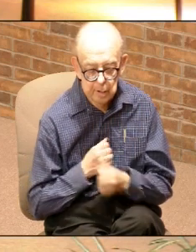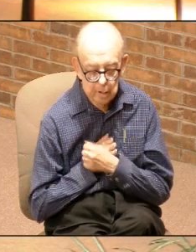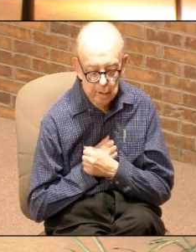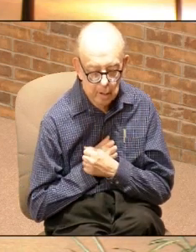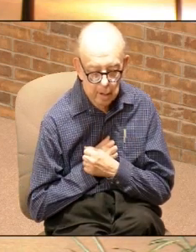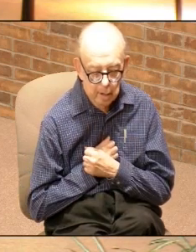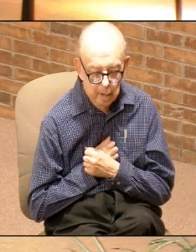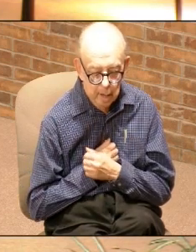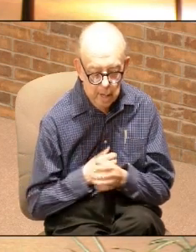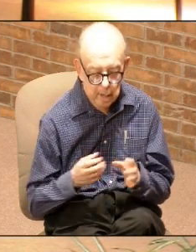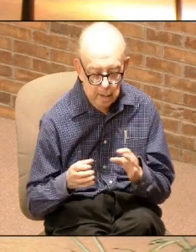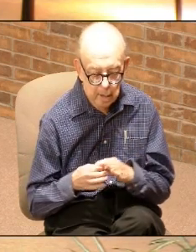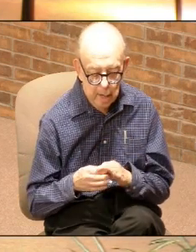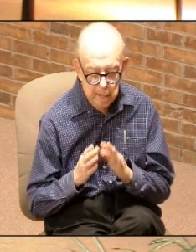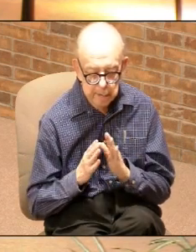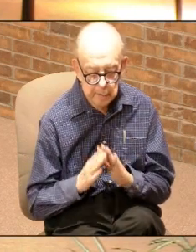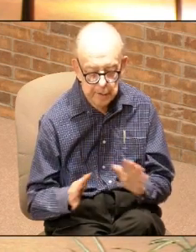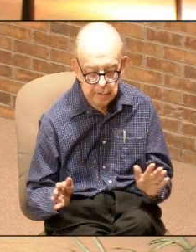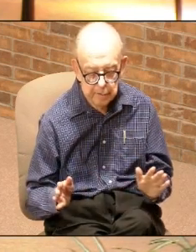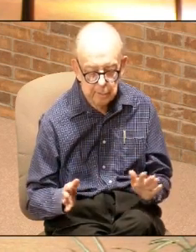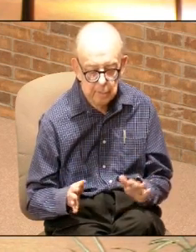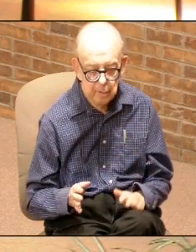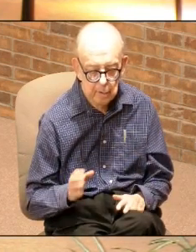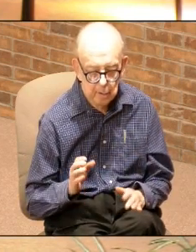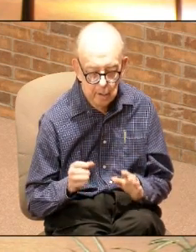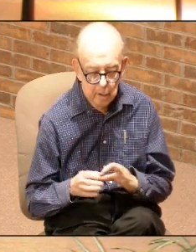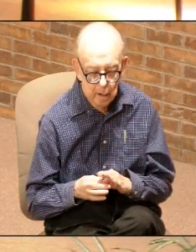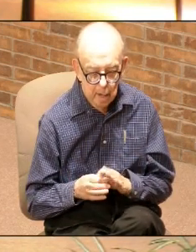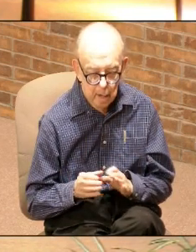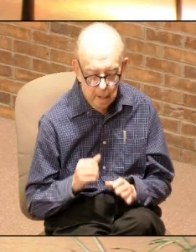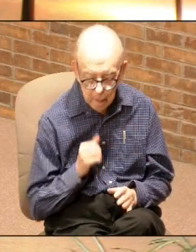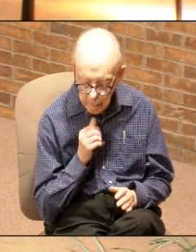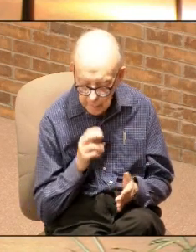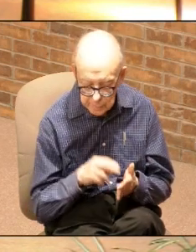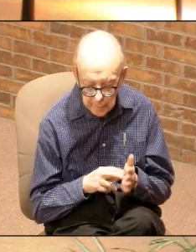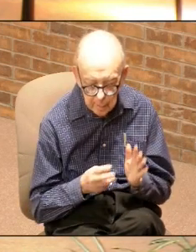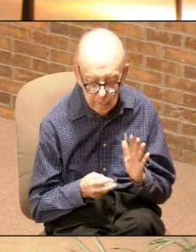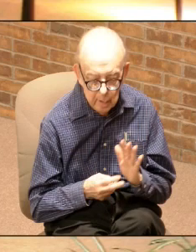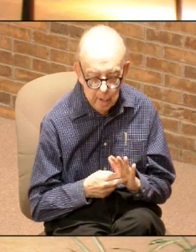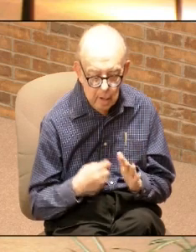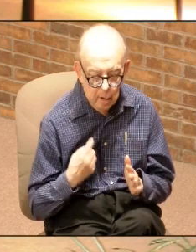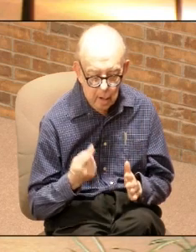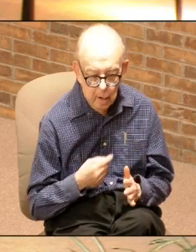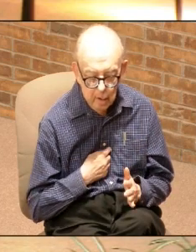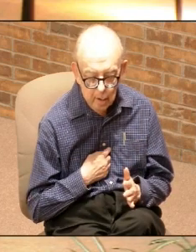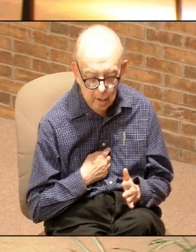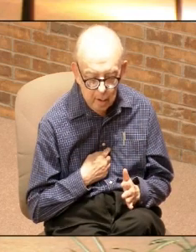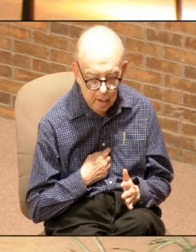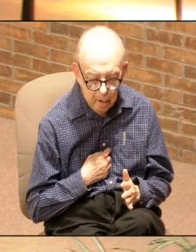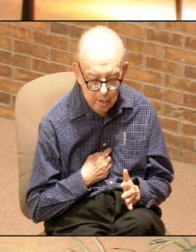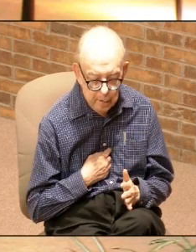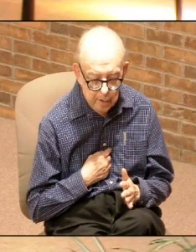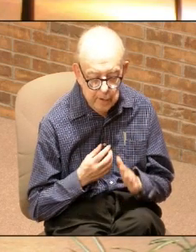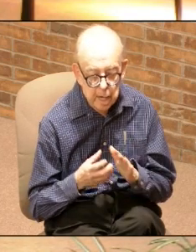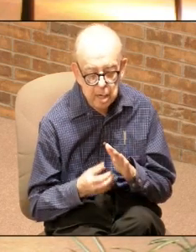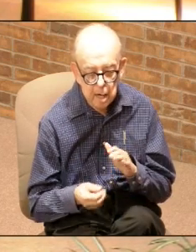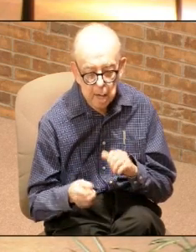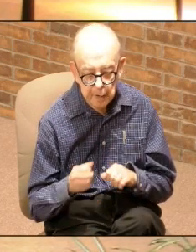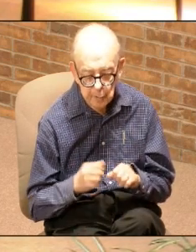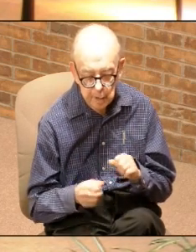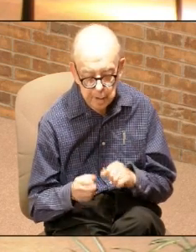in unity and peace. Unity does not mean that we are clones of each other.